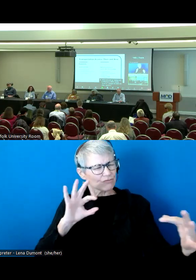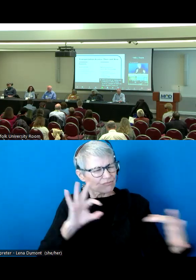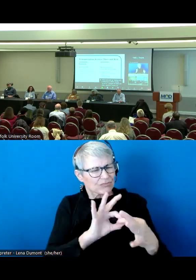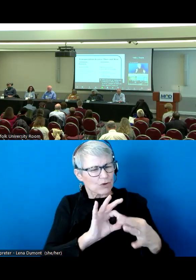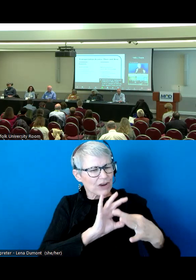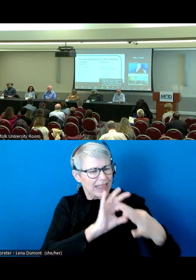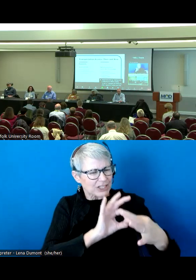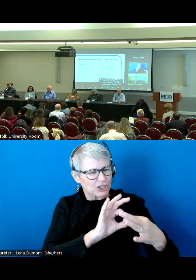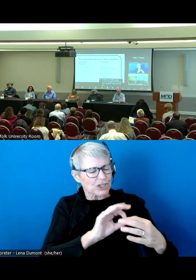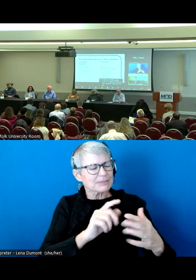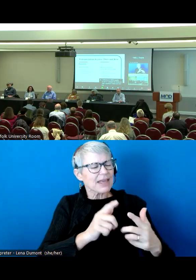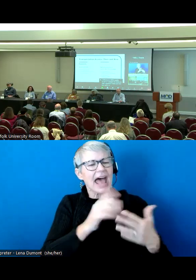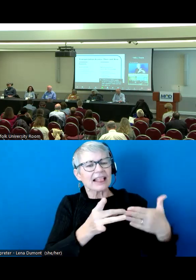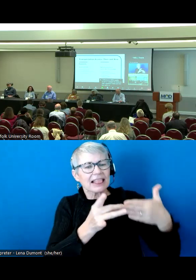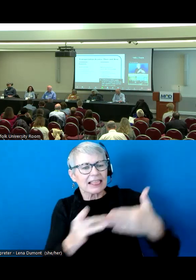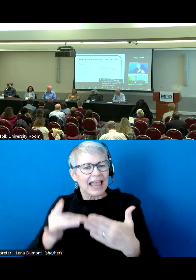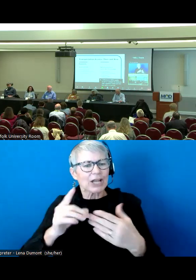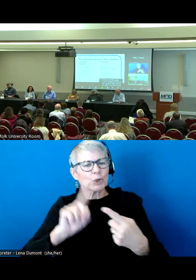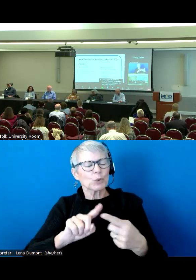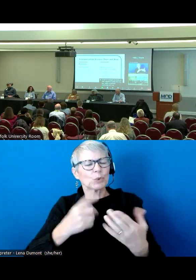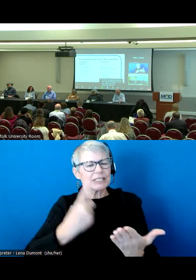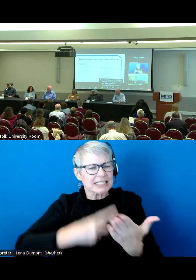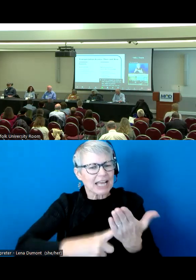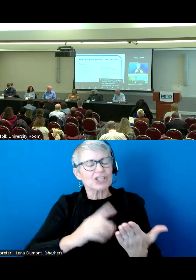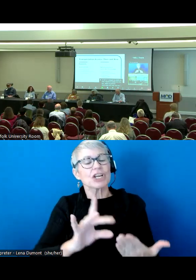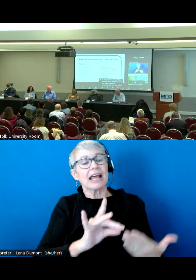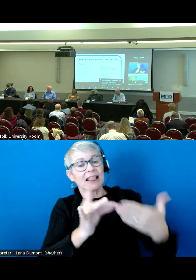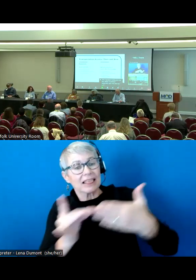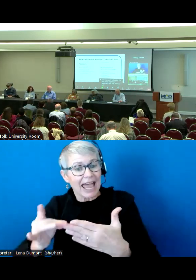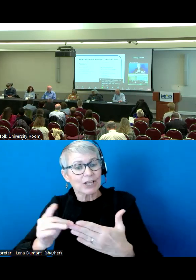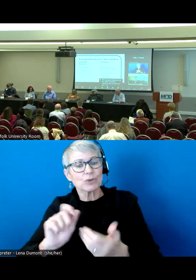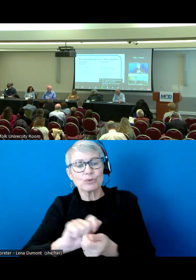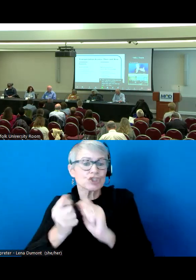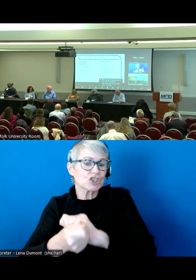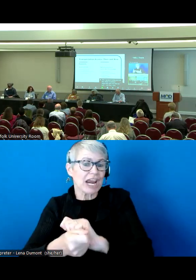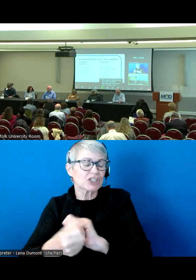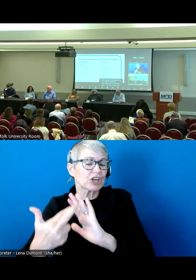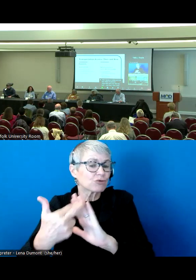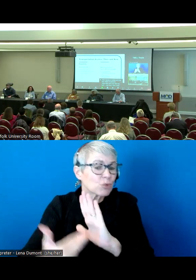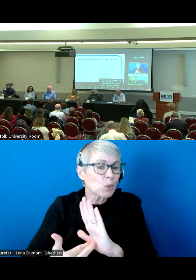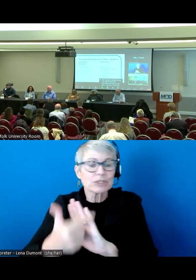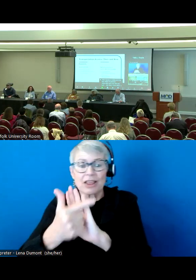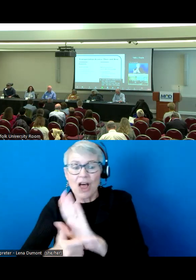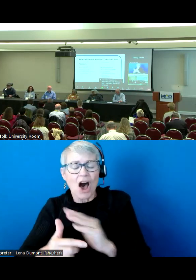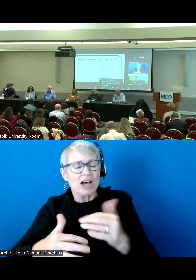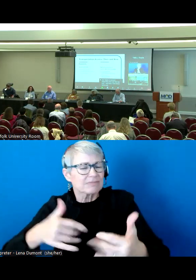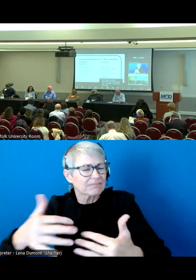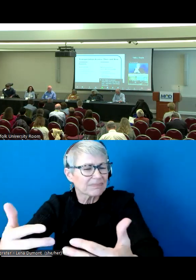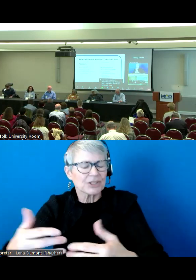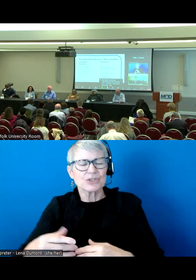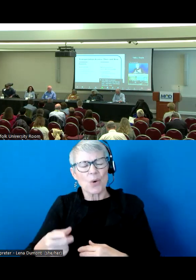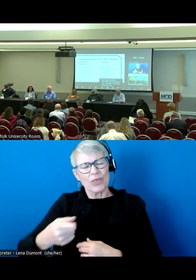and trust that was built. And when I think about particularly these guys here,